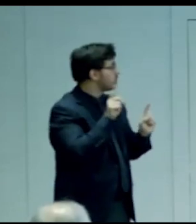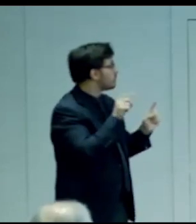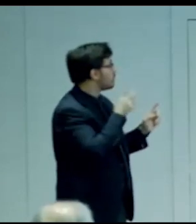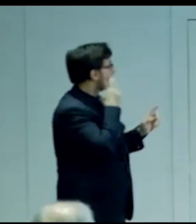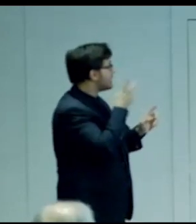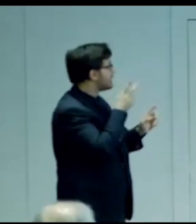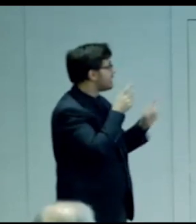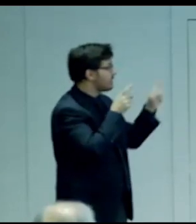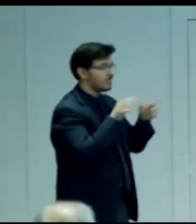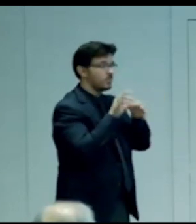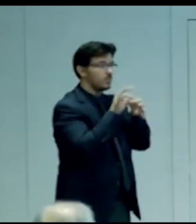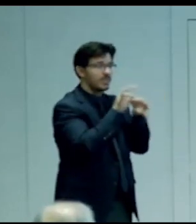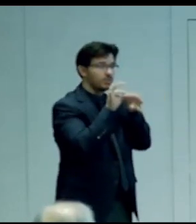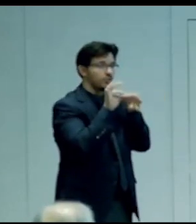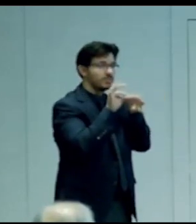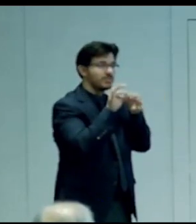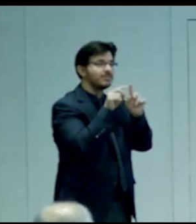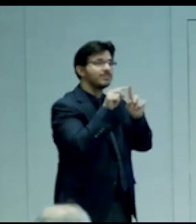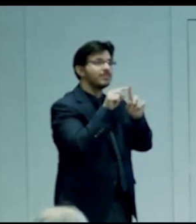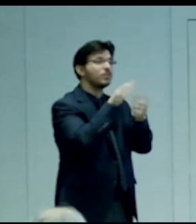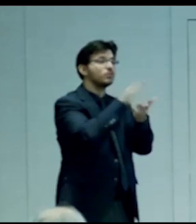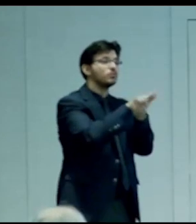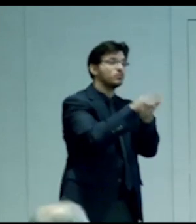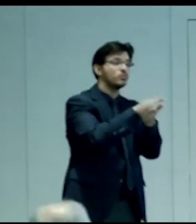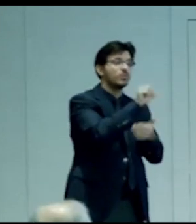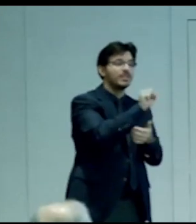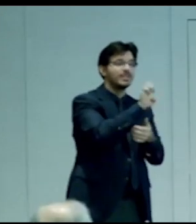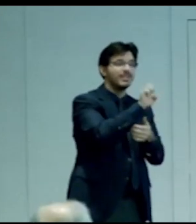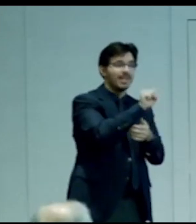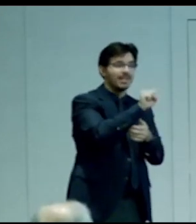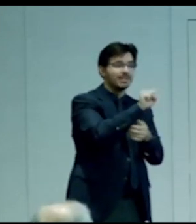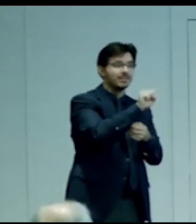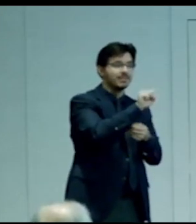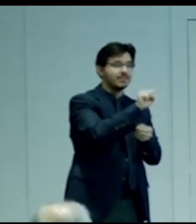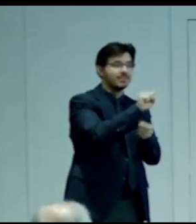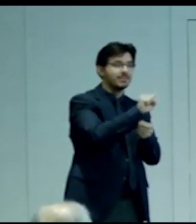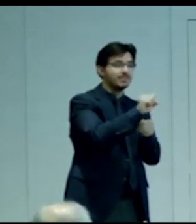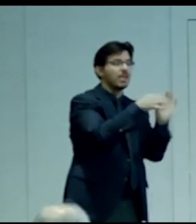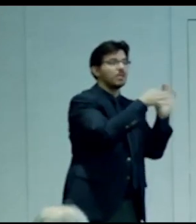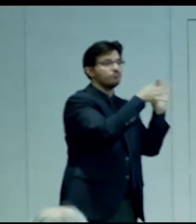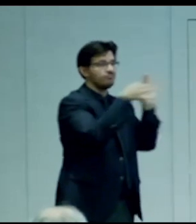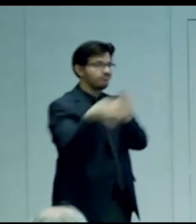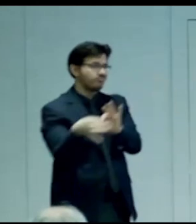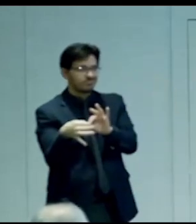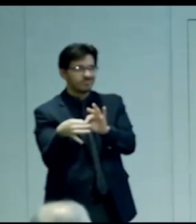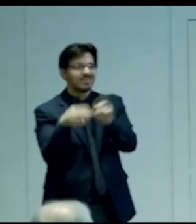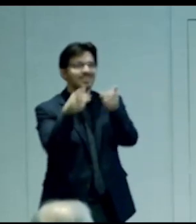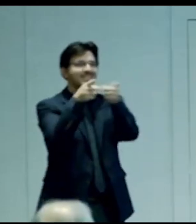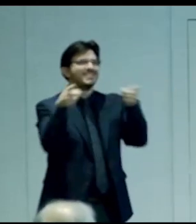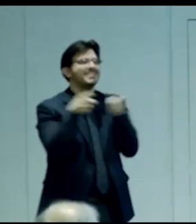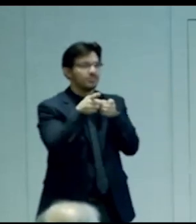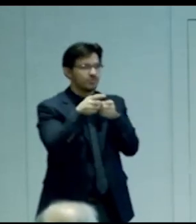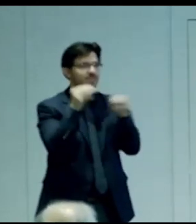these relationships, that school SES is directly related to the district math